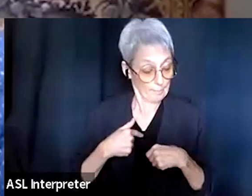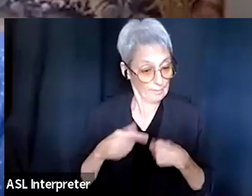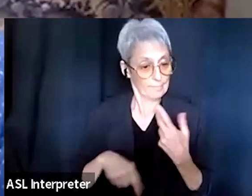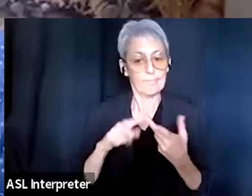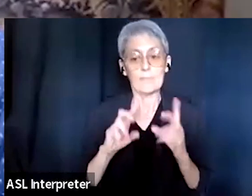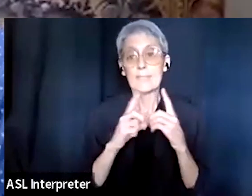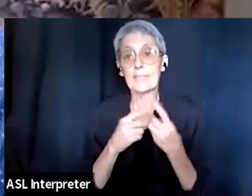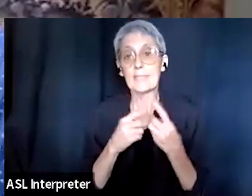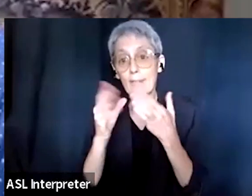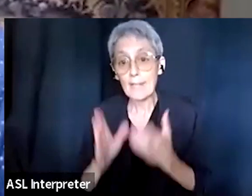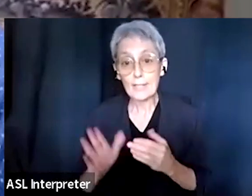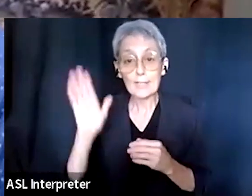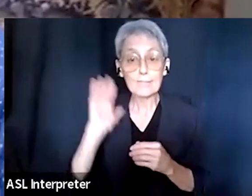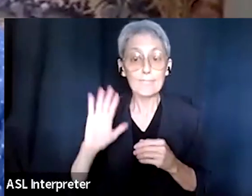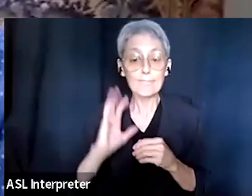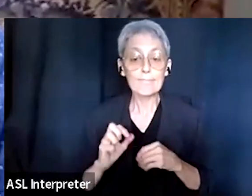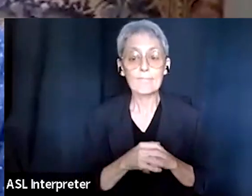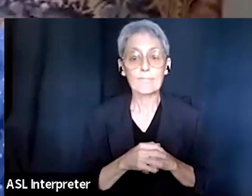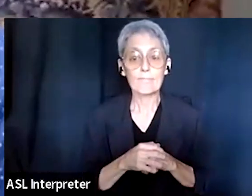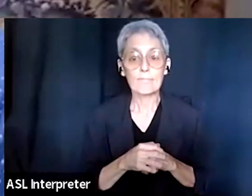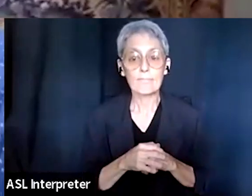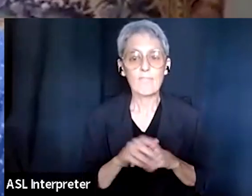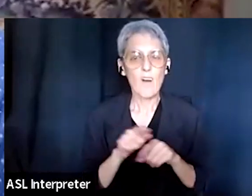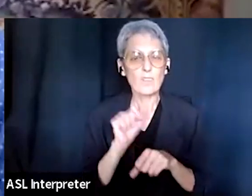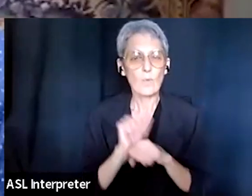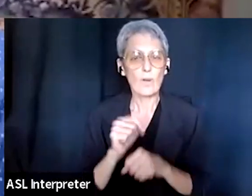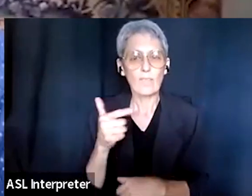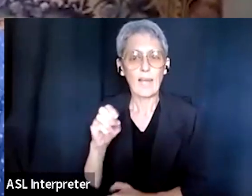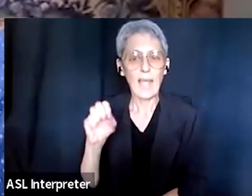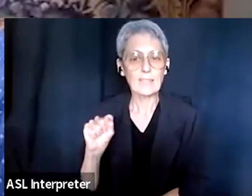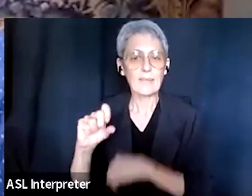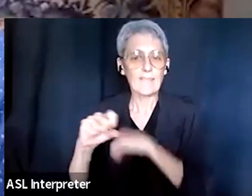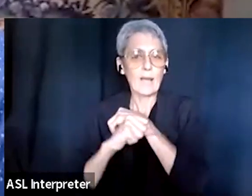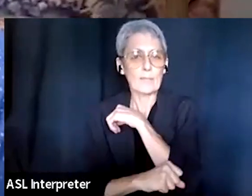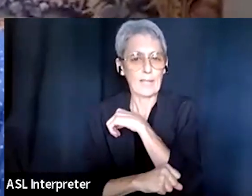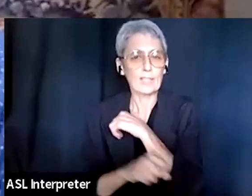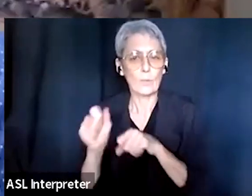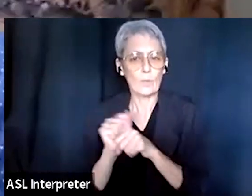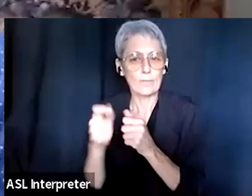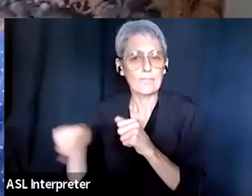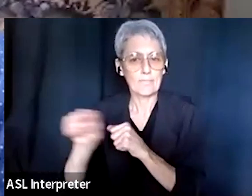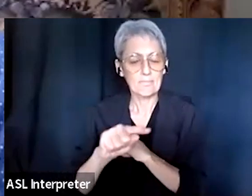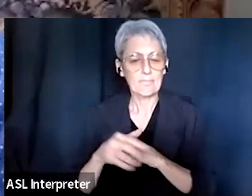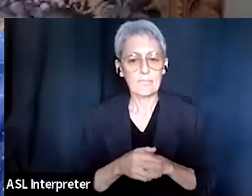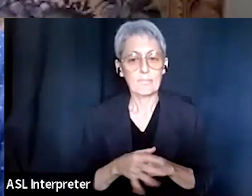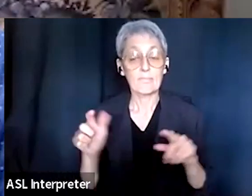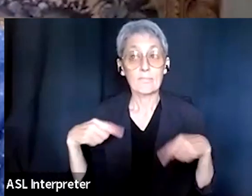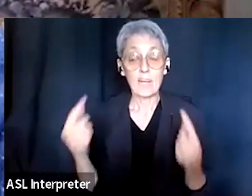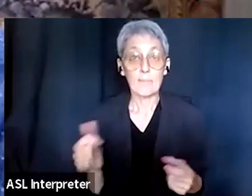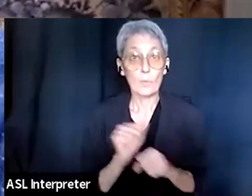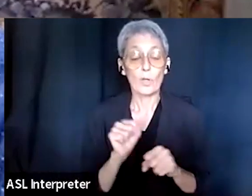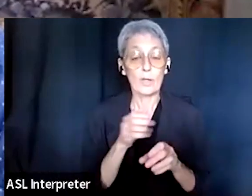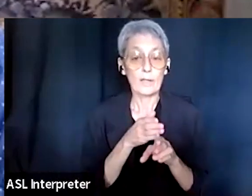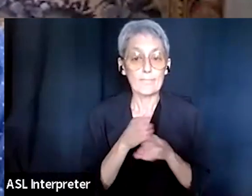and spent time at the Gates Foundation. And so I've been at the intersection of this educational work from